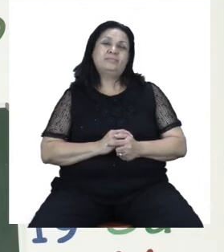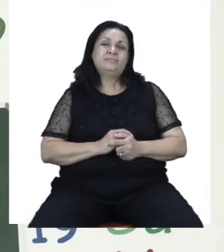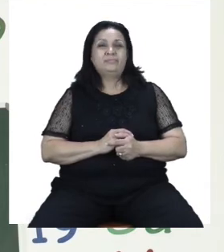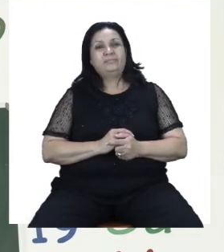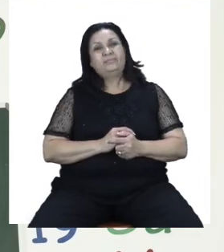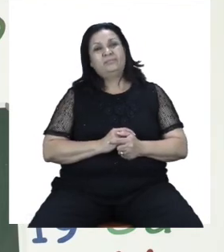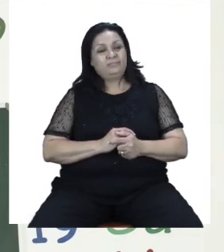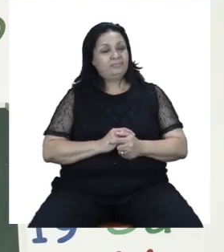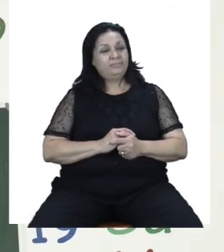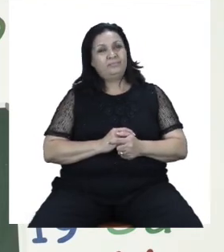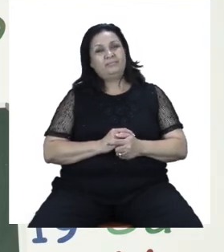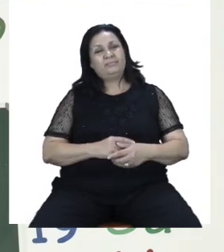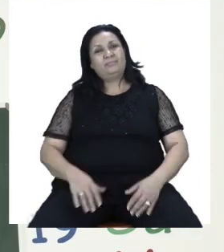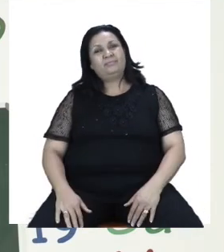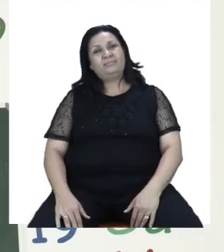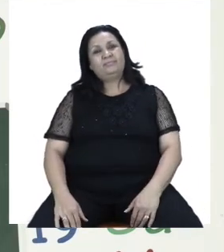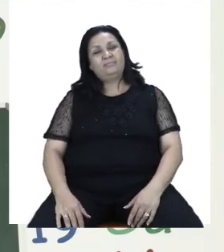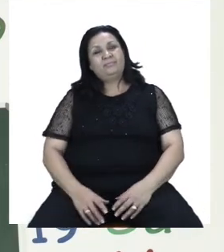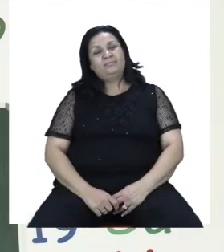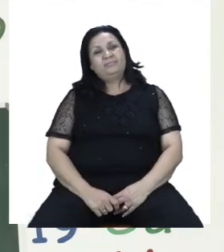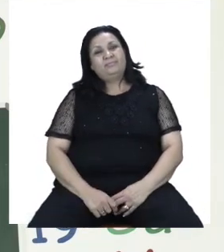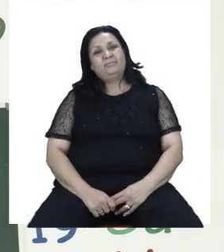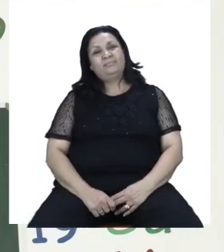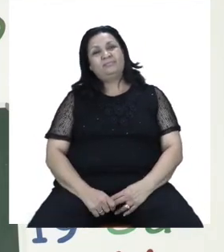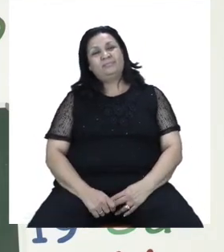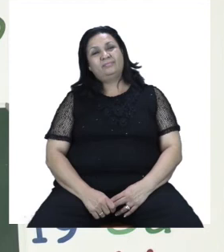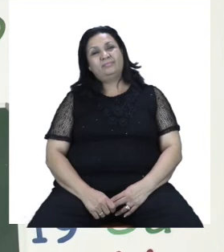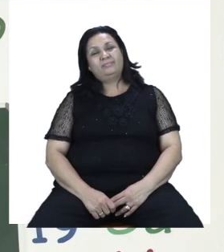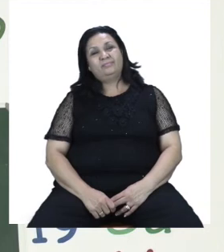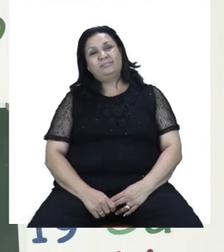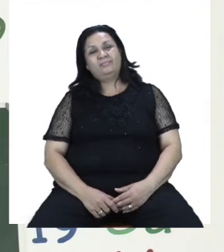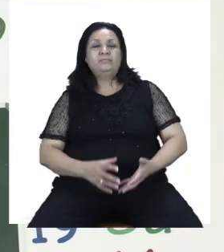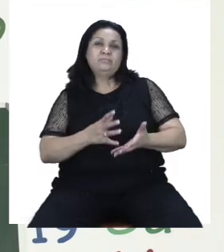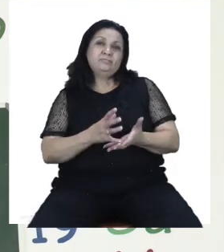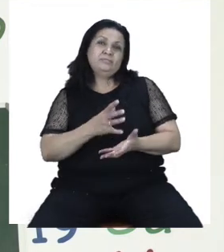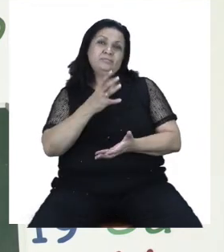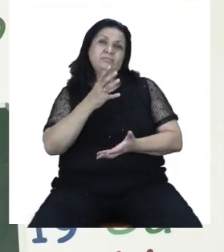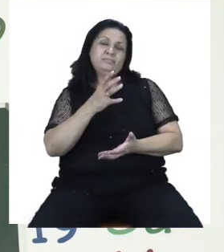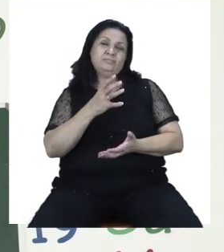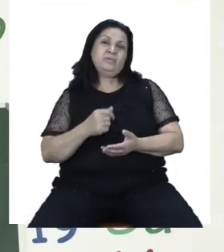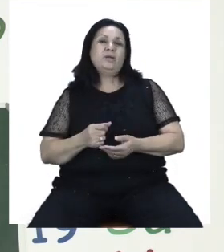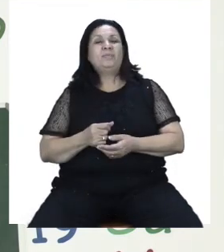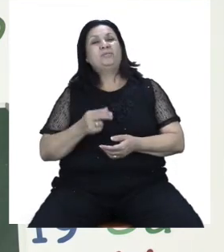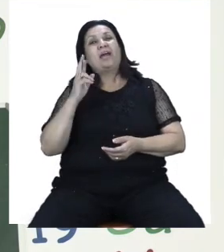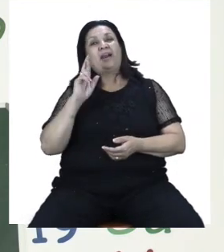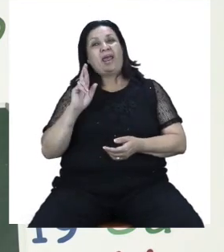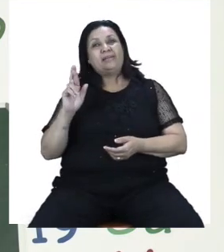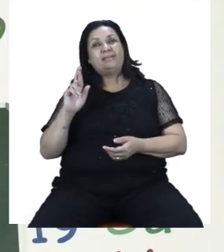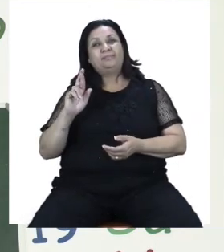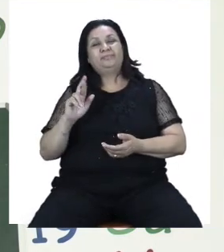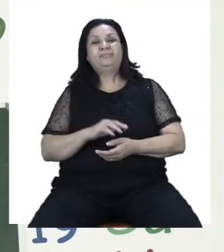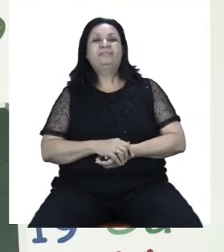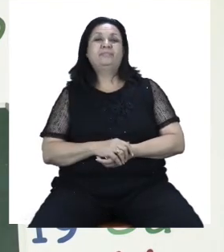shape, it doesn't budge. So our sweet jar is hard. There we